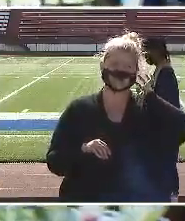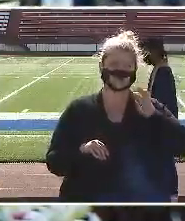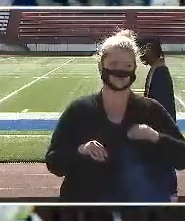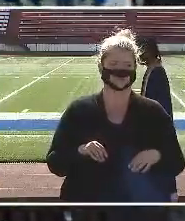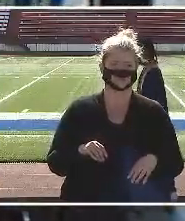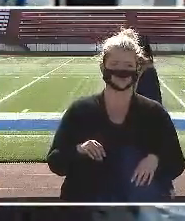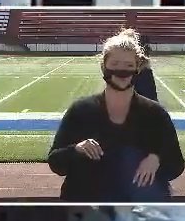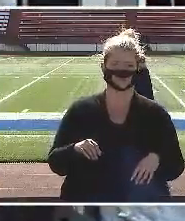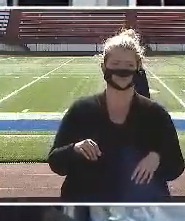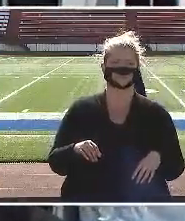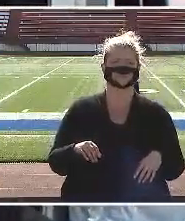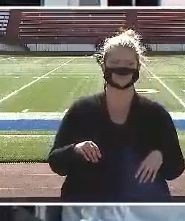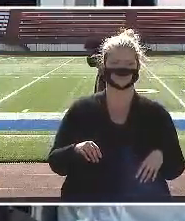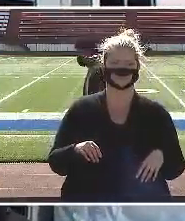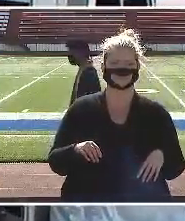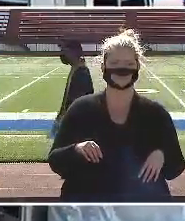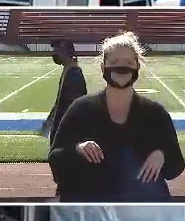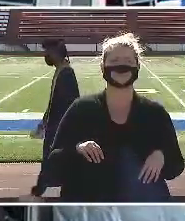Anthony Rice.